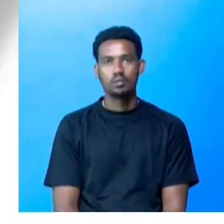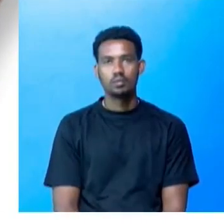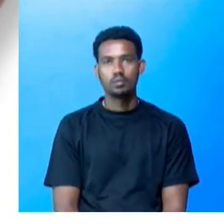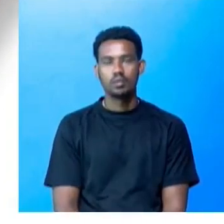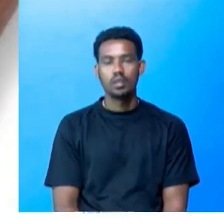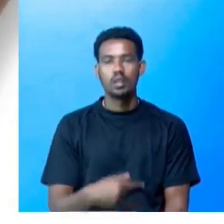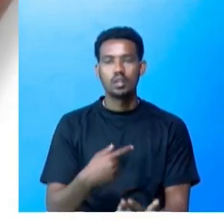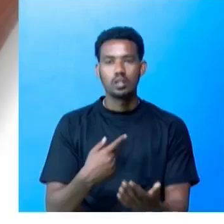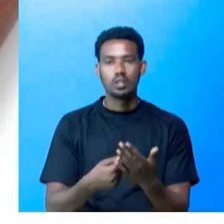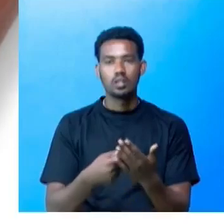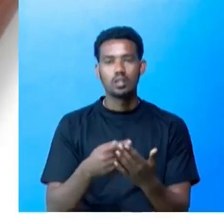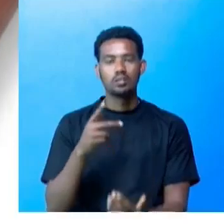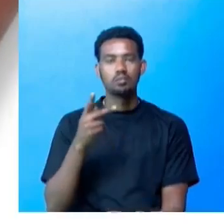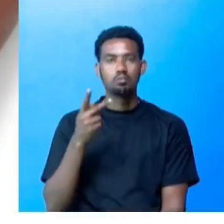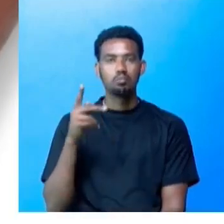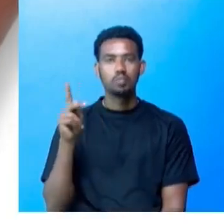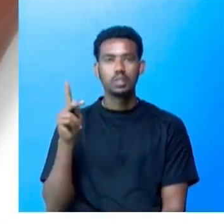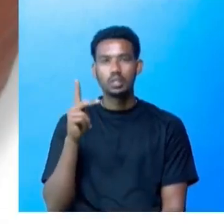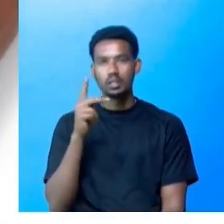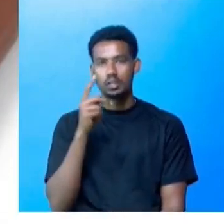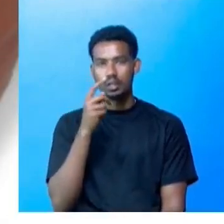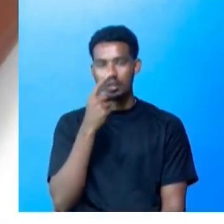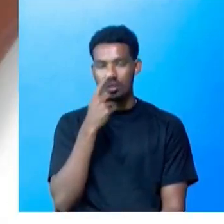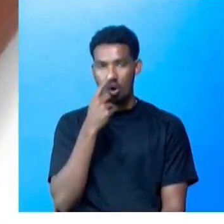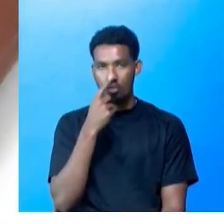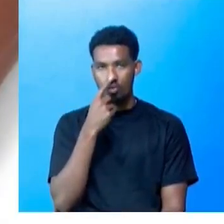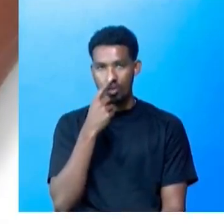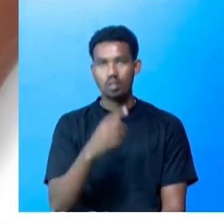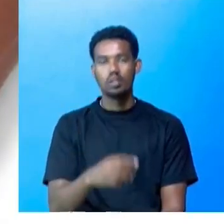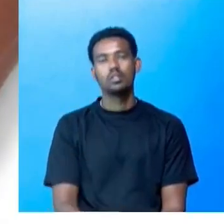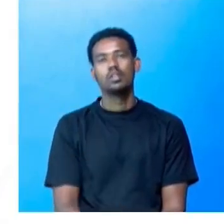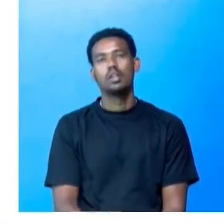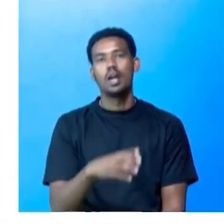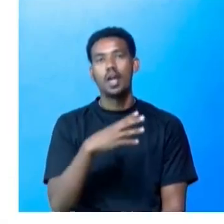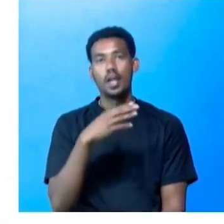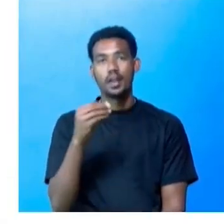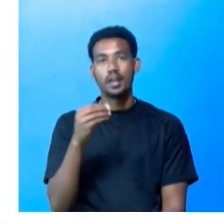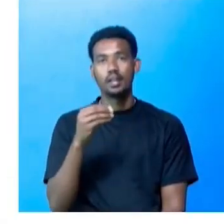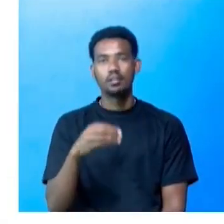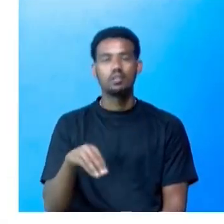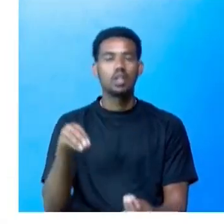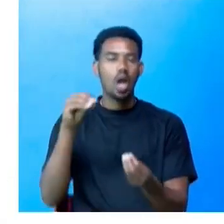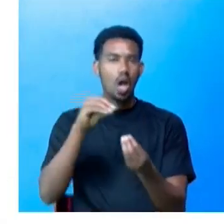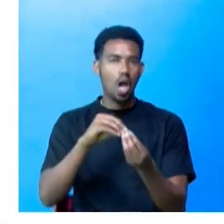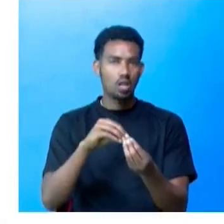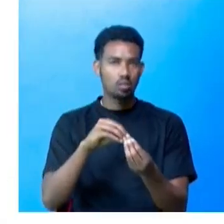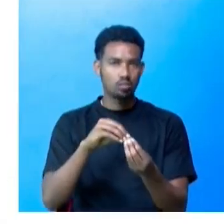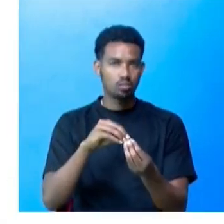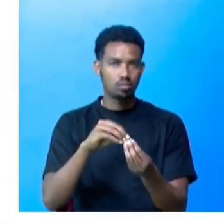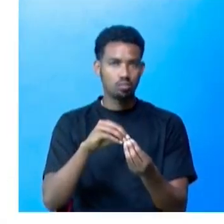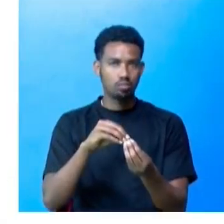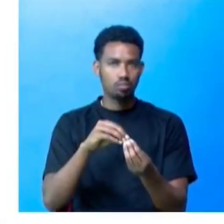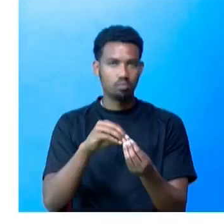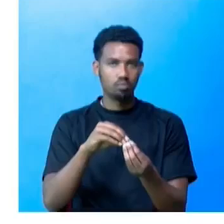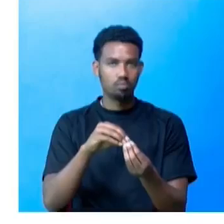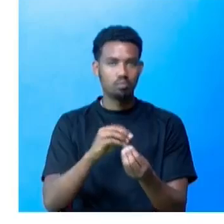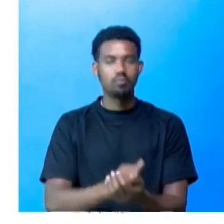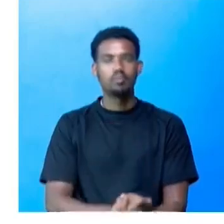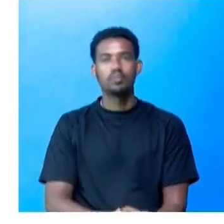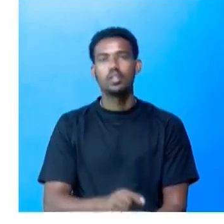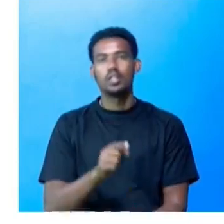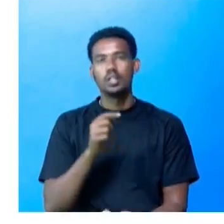This is the second detail, and let us add more. She sleeps